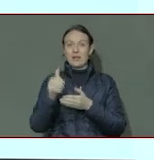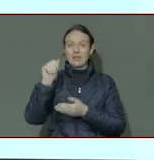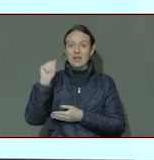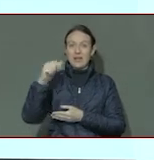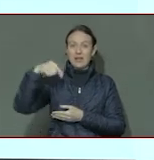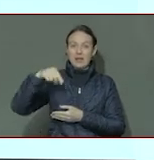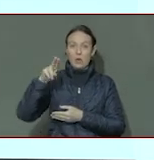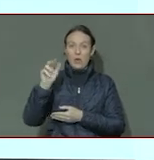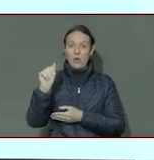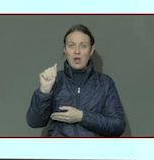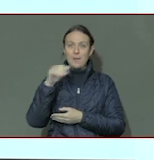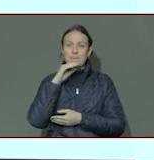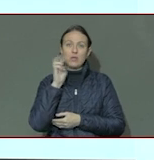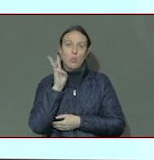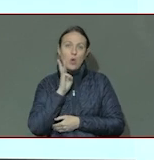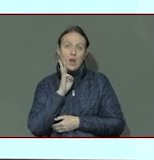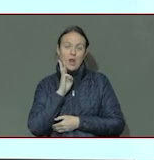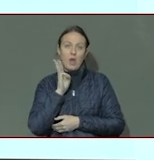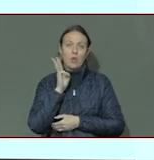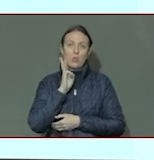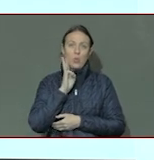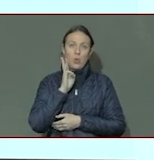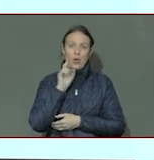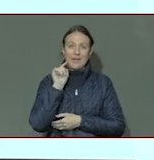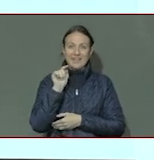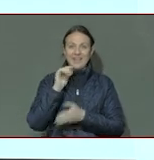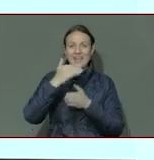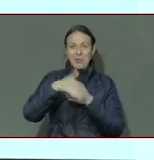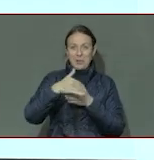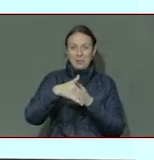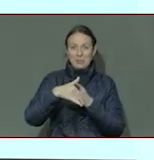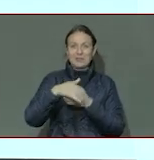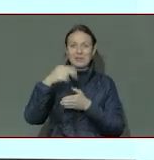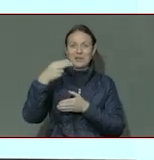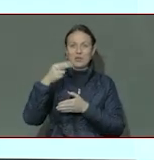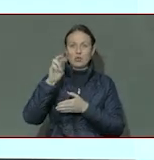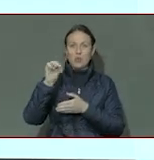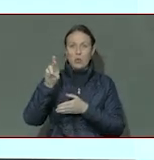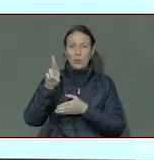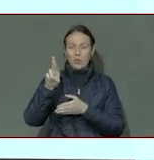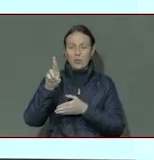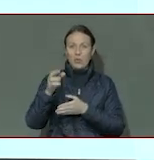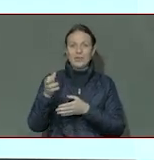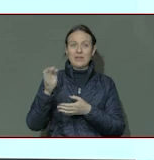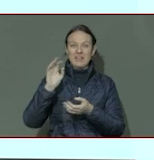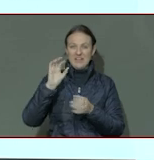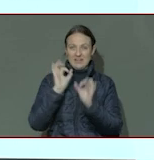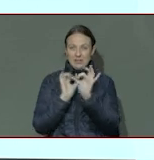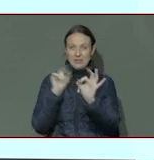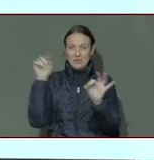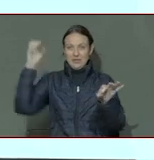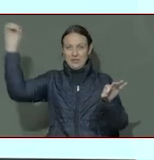water, and what do you cry? You cry water. So which one is on the outside? The aqueous humor. The pupil that the light travels